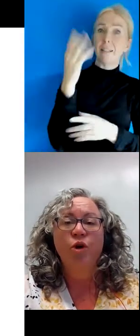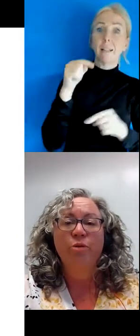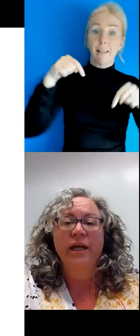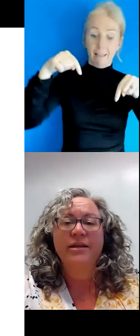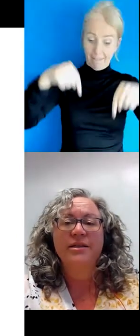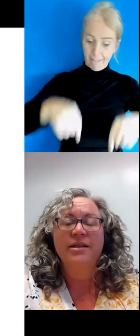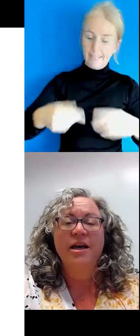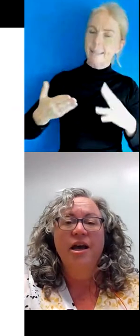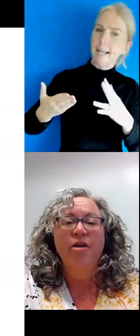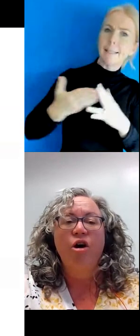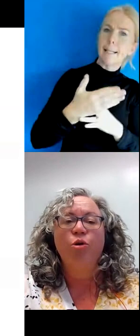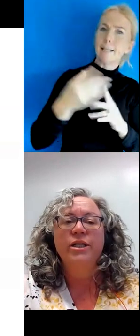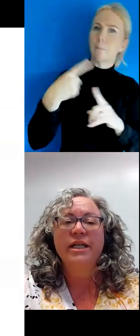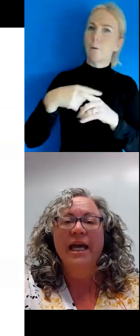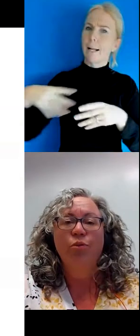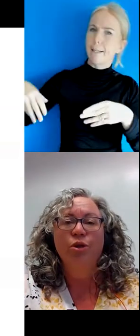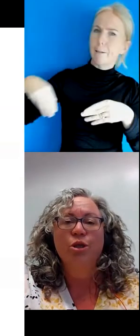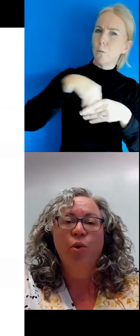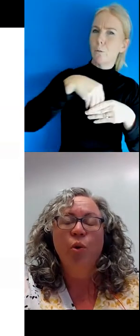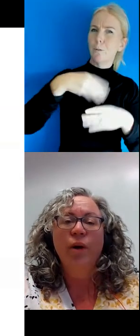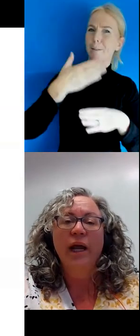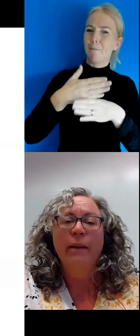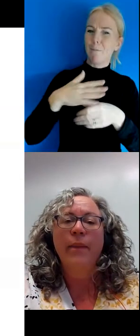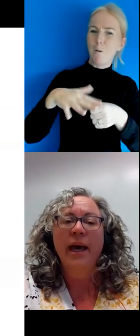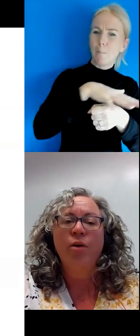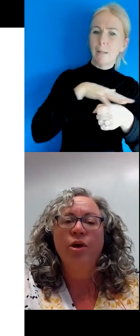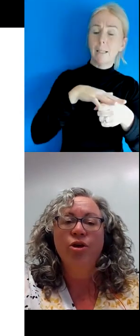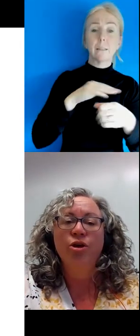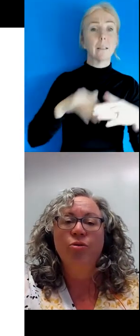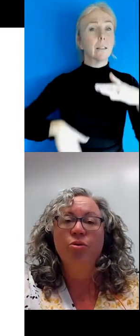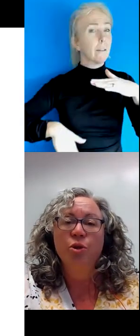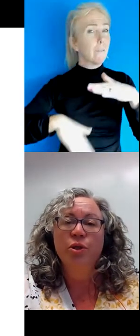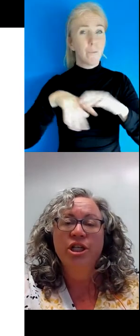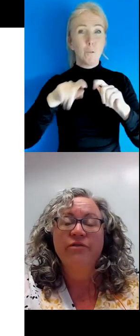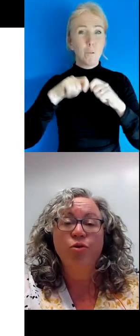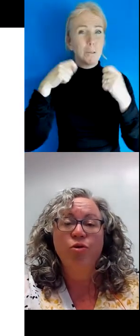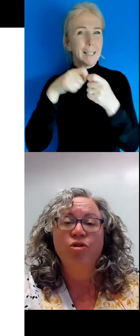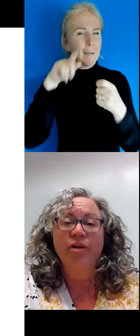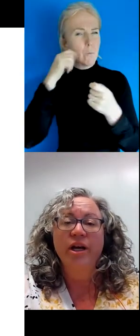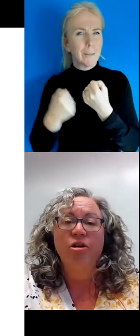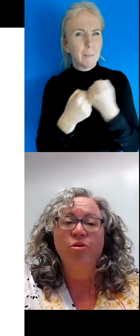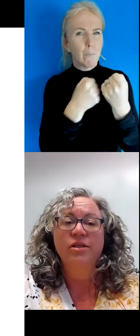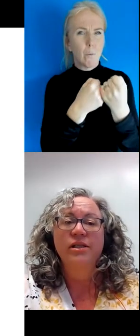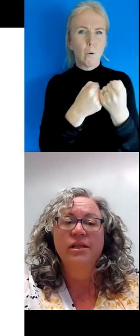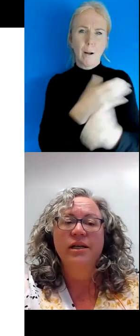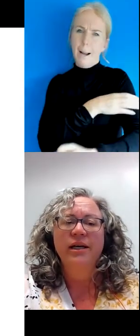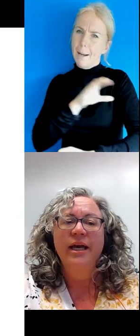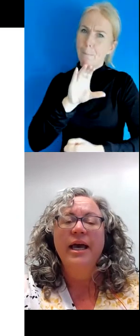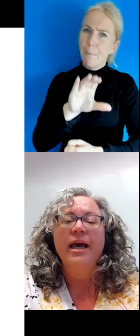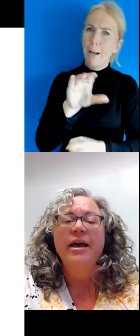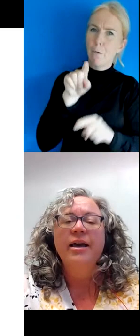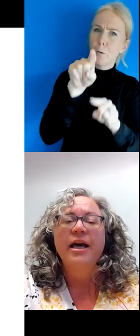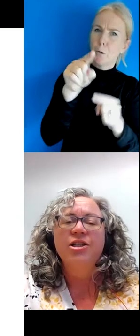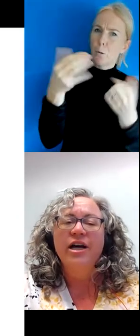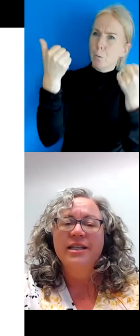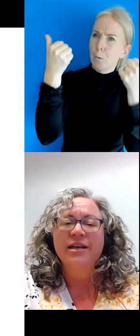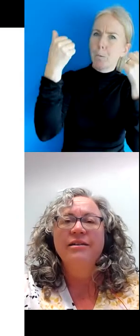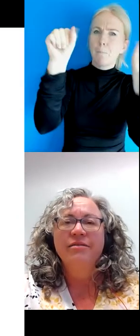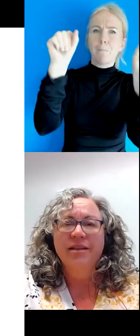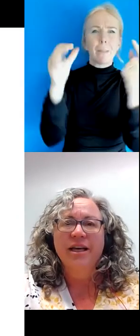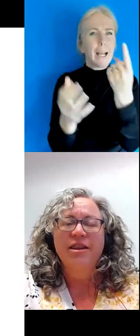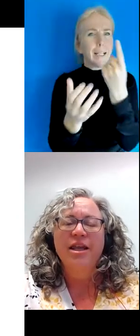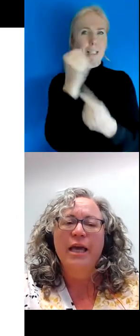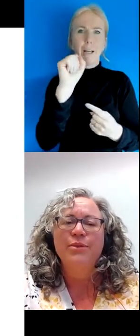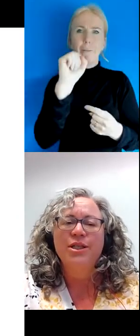inclusive workplace. The whole team will support and empower you to achieve your career goals.